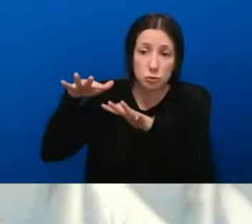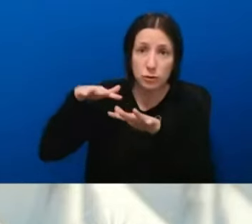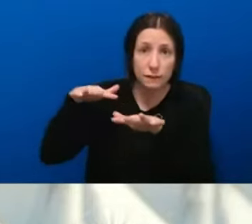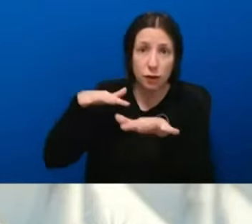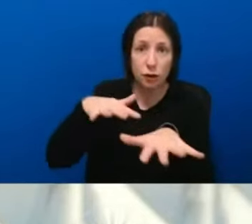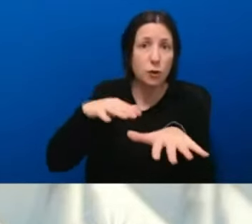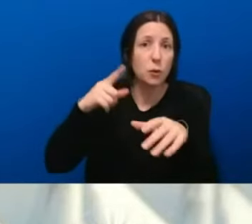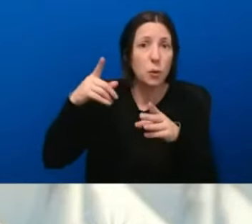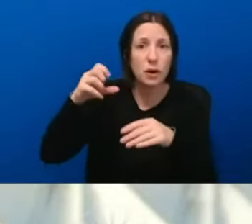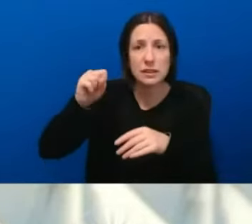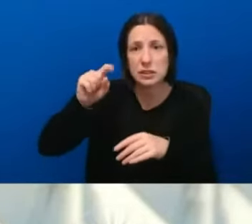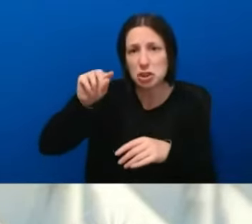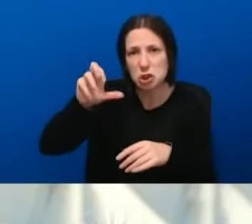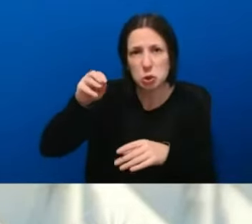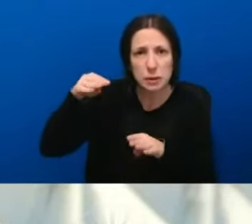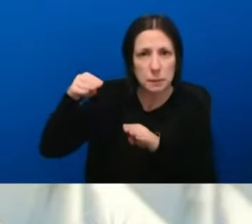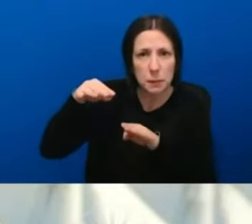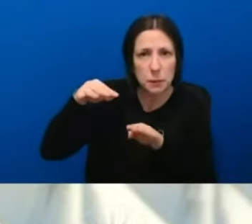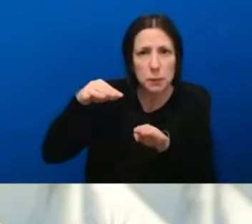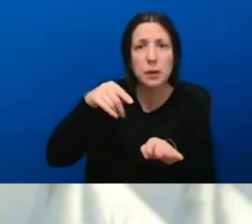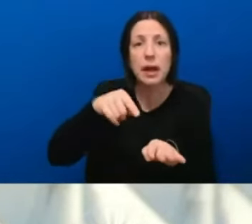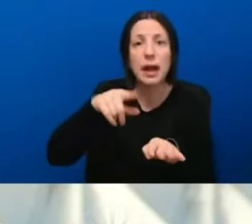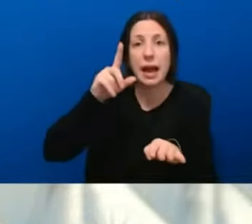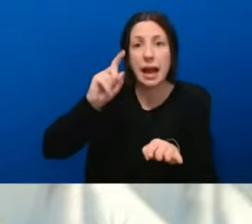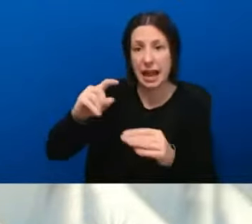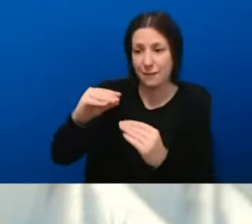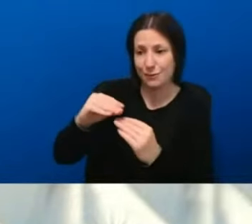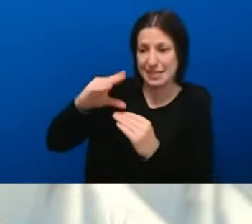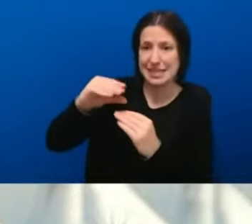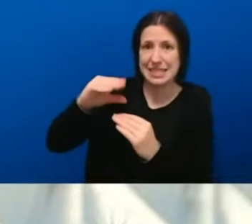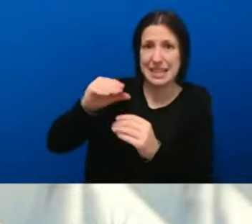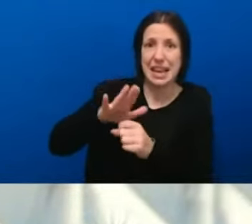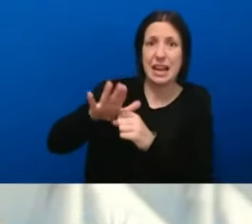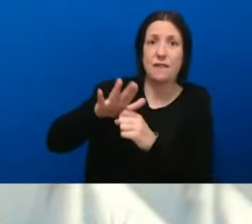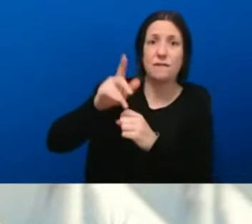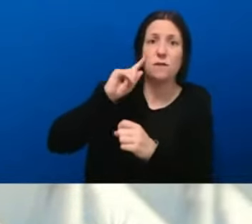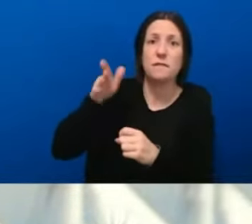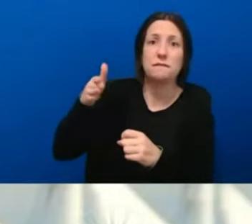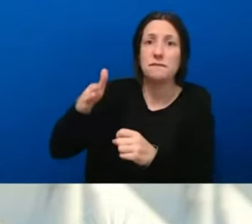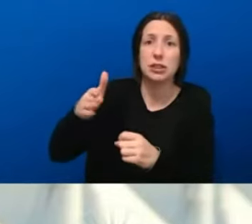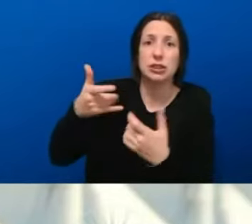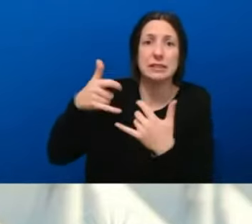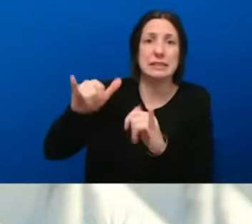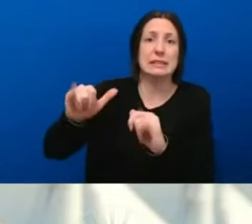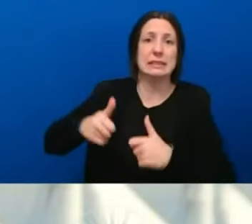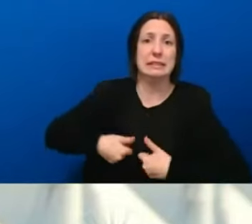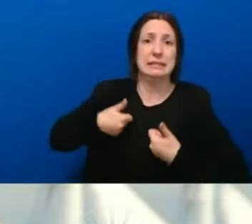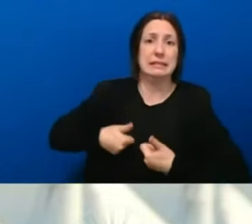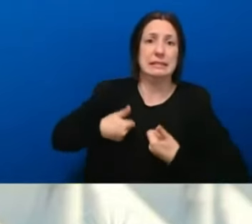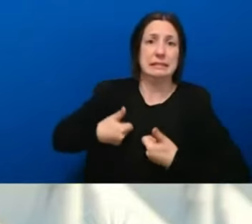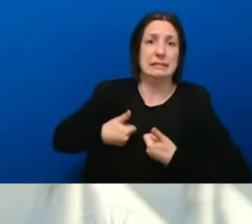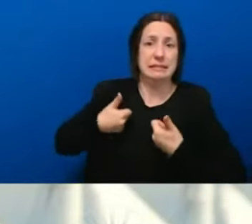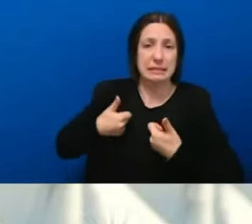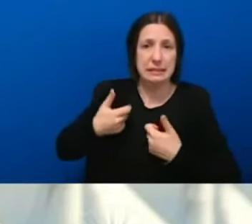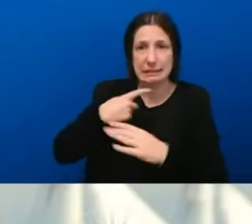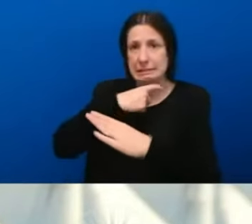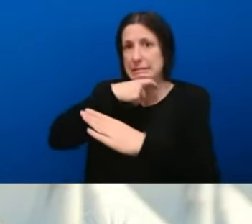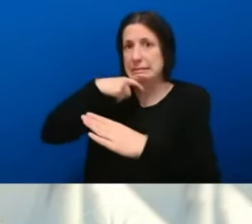level that will enable the fish population to survive, is there a consideration given